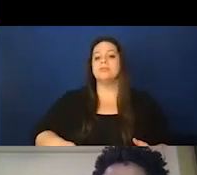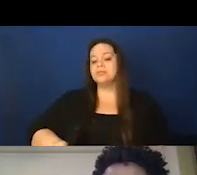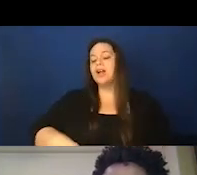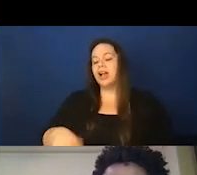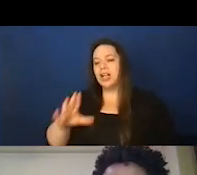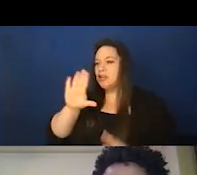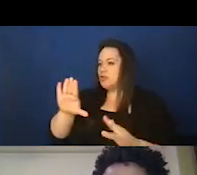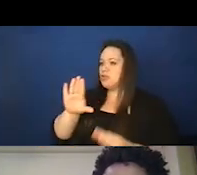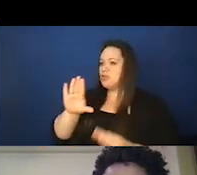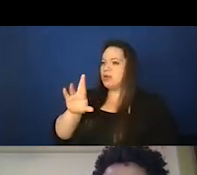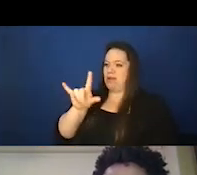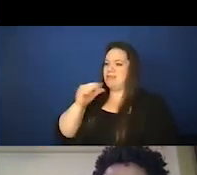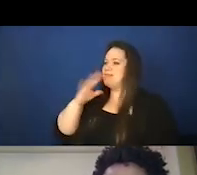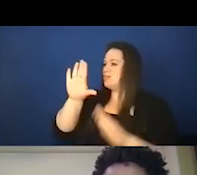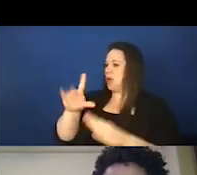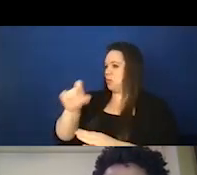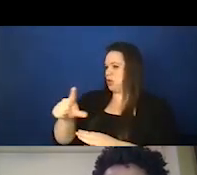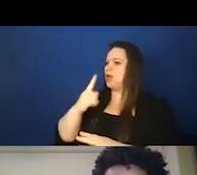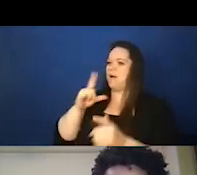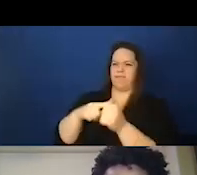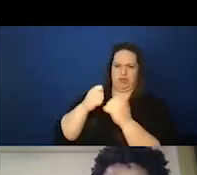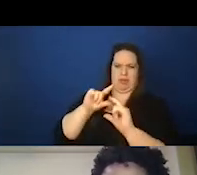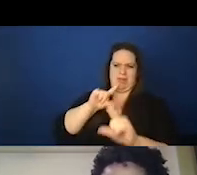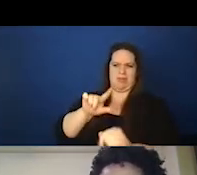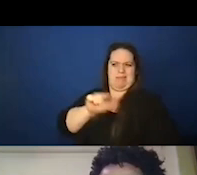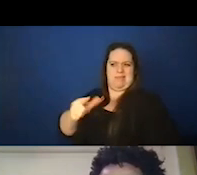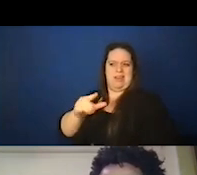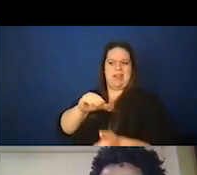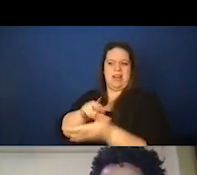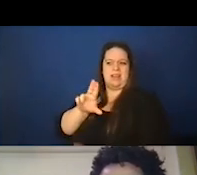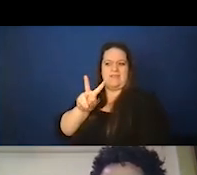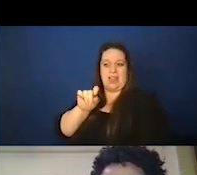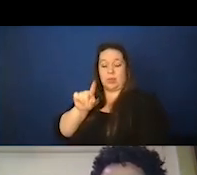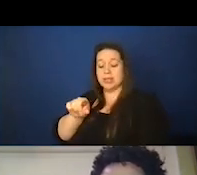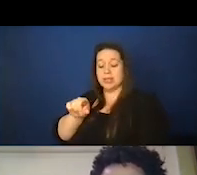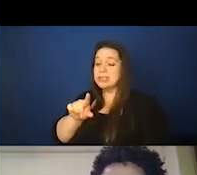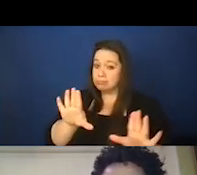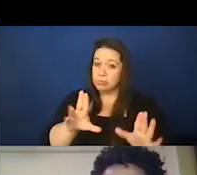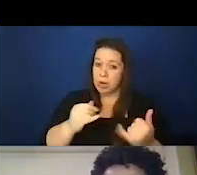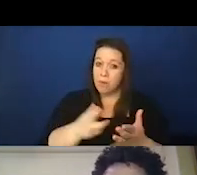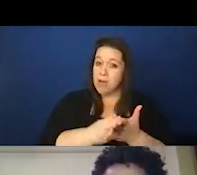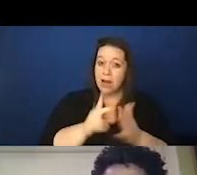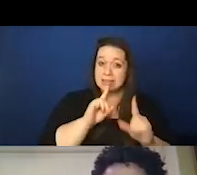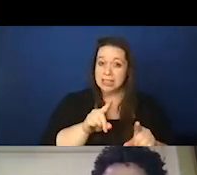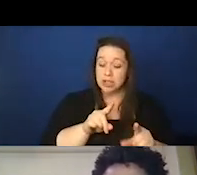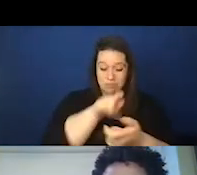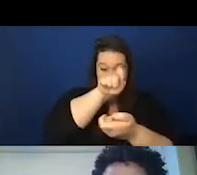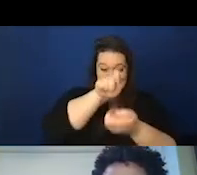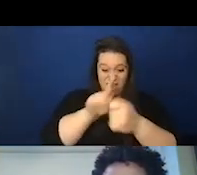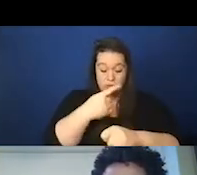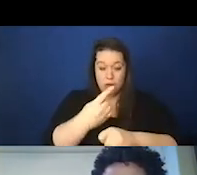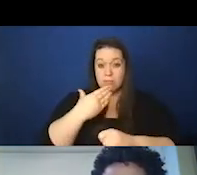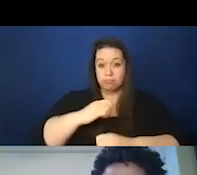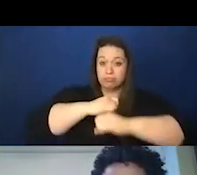Dr. Vasquez. Right now, the God's honest answer is we don't know precisely, but